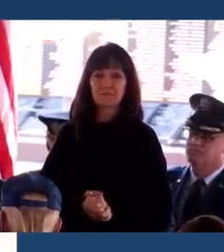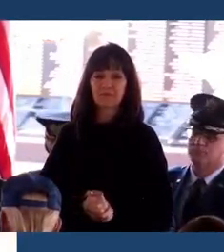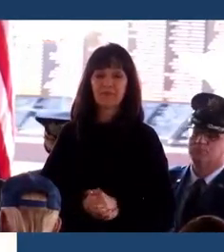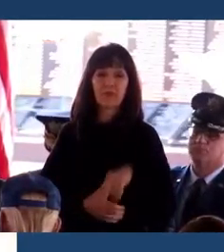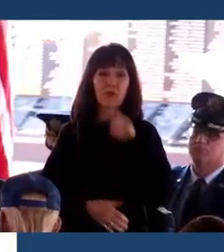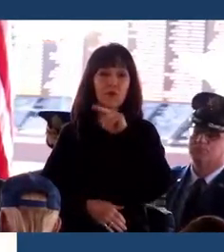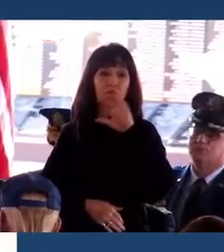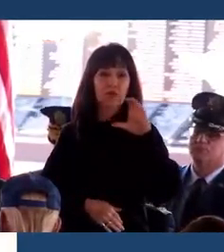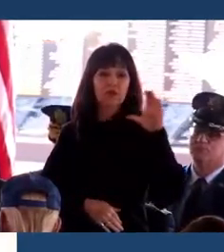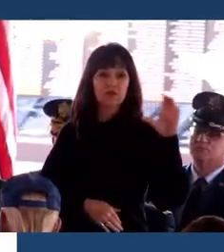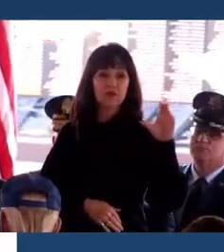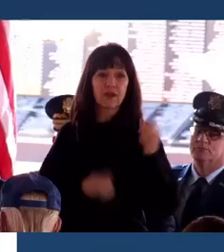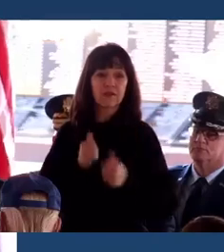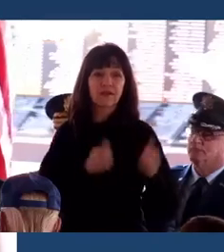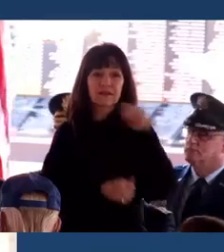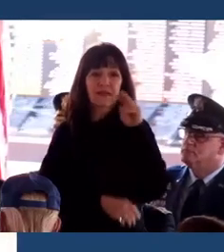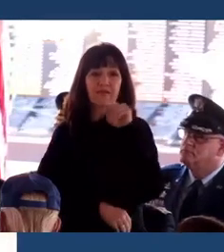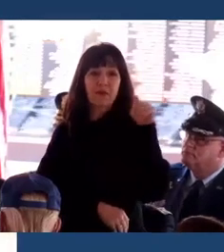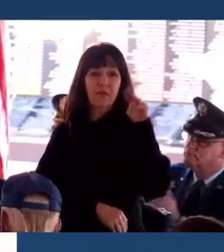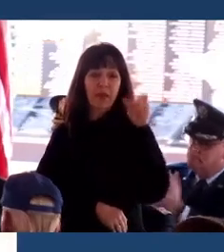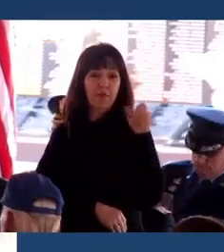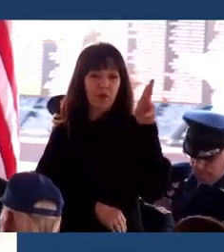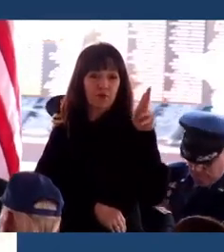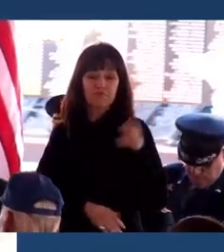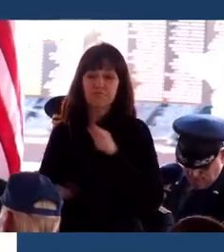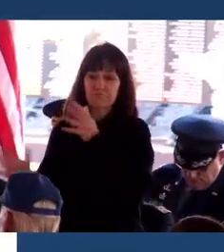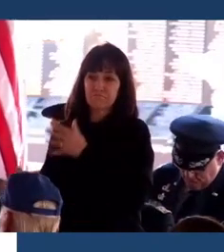Newcastle County Executive Matt Meyer.